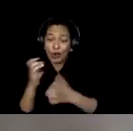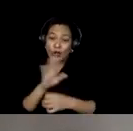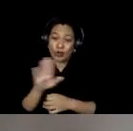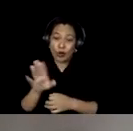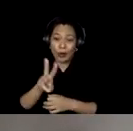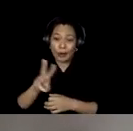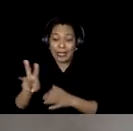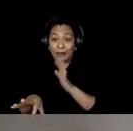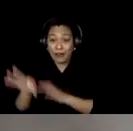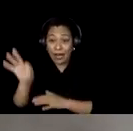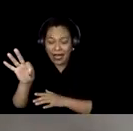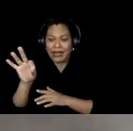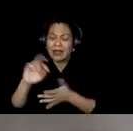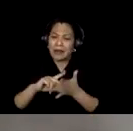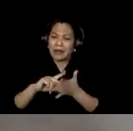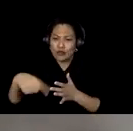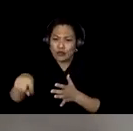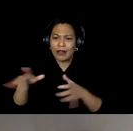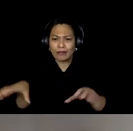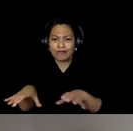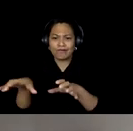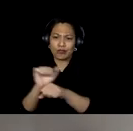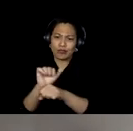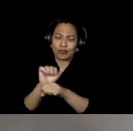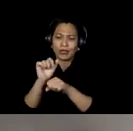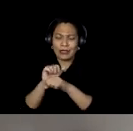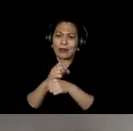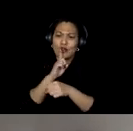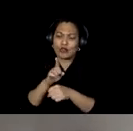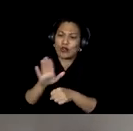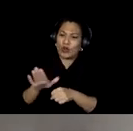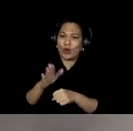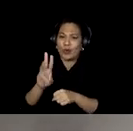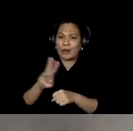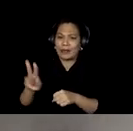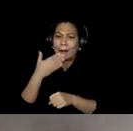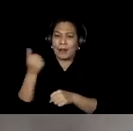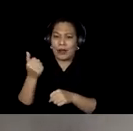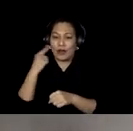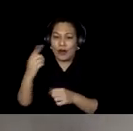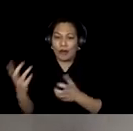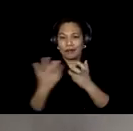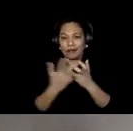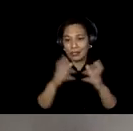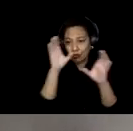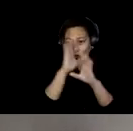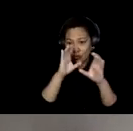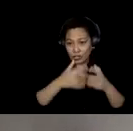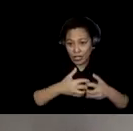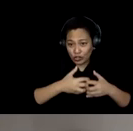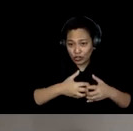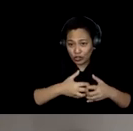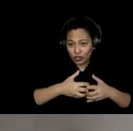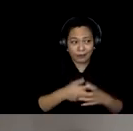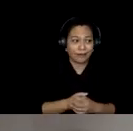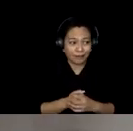some of your efforts into optimizing your website for search. So a couple of things before I get